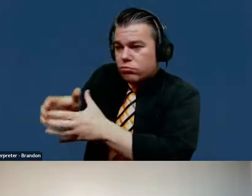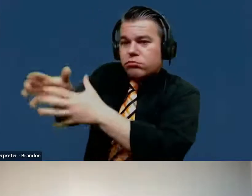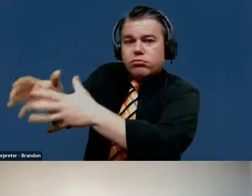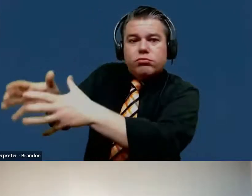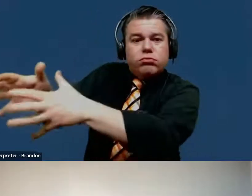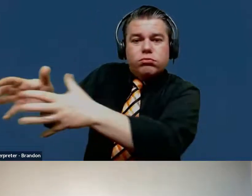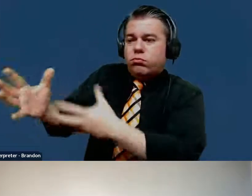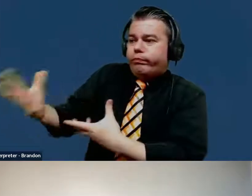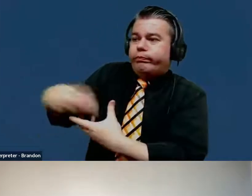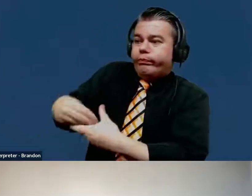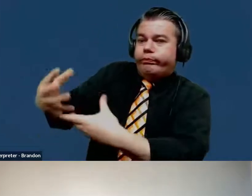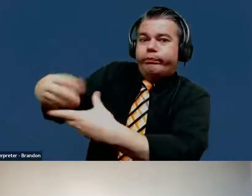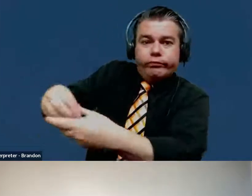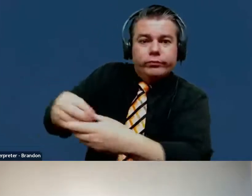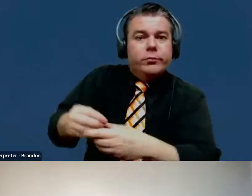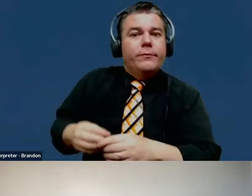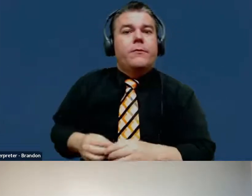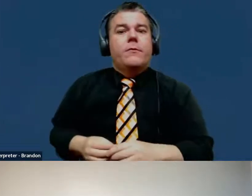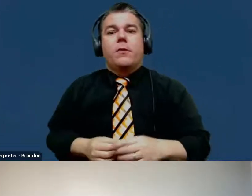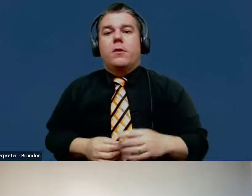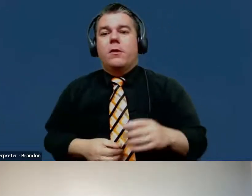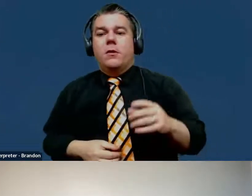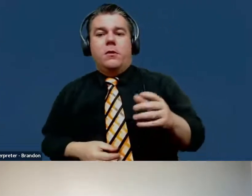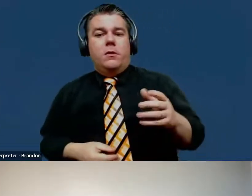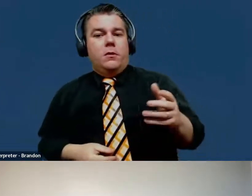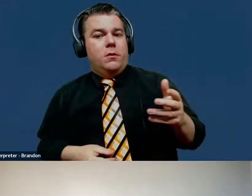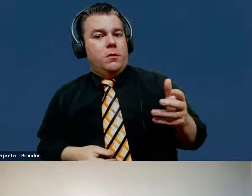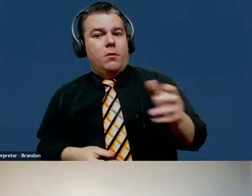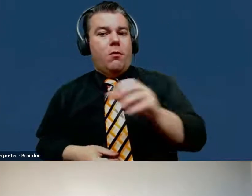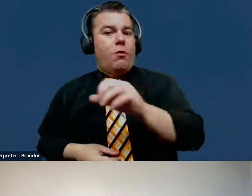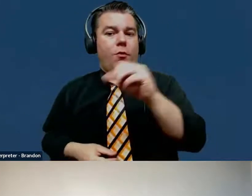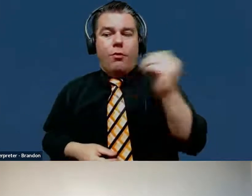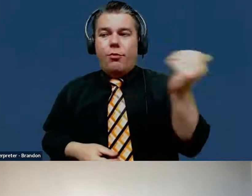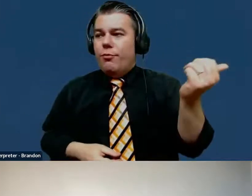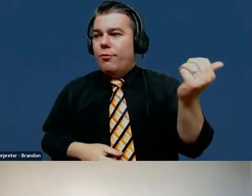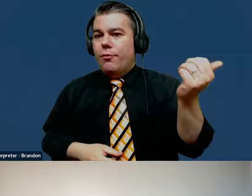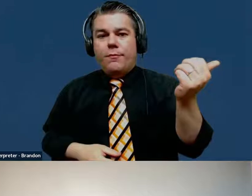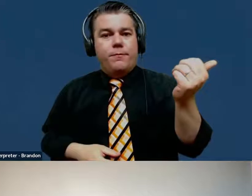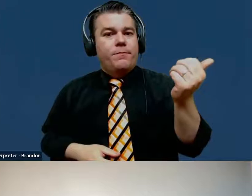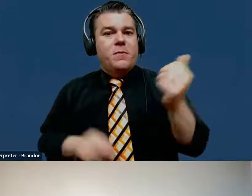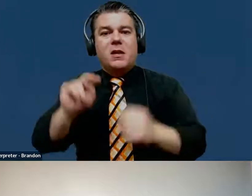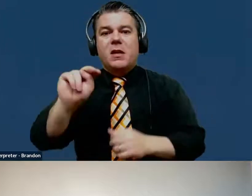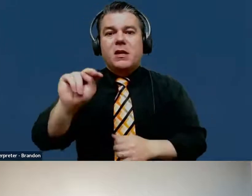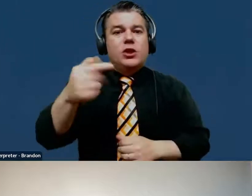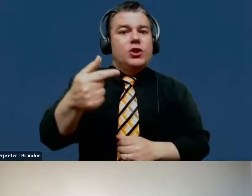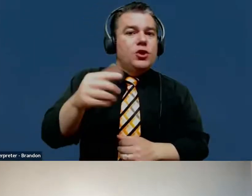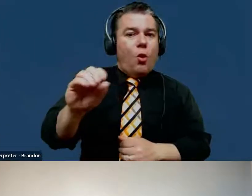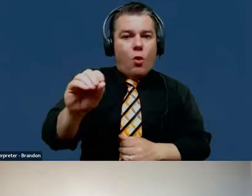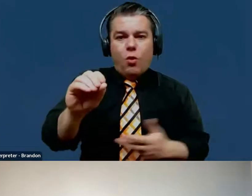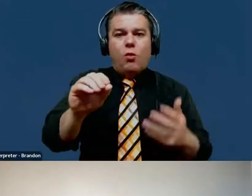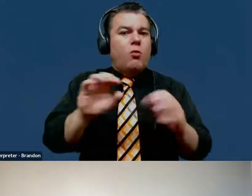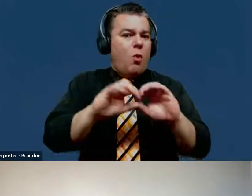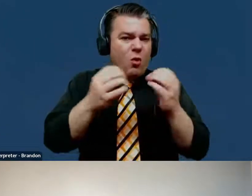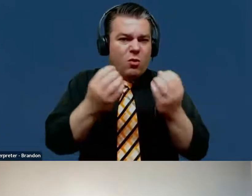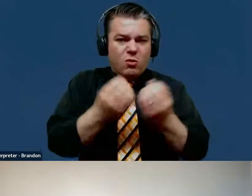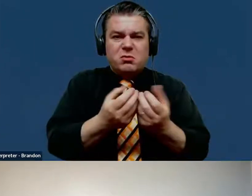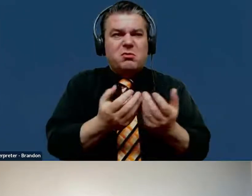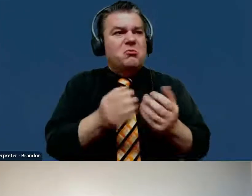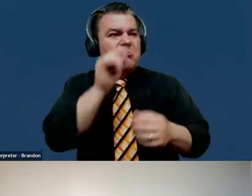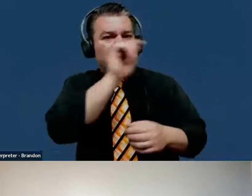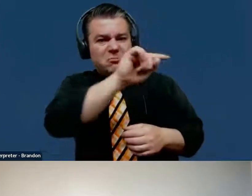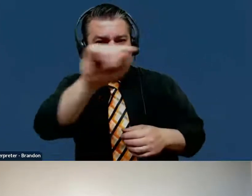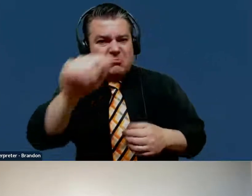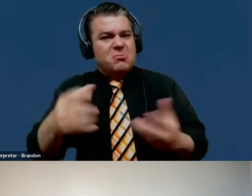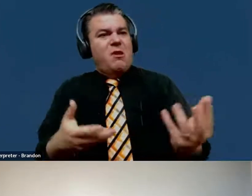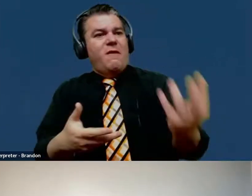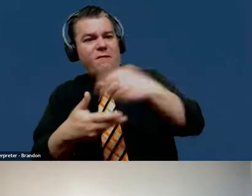governments. We get on board other NGOs, etc. And that will be quite crucial because they will